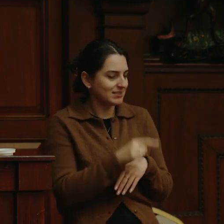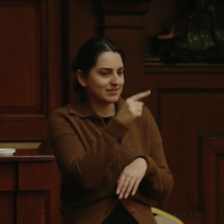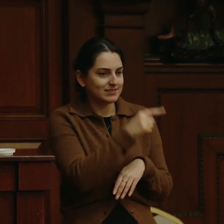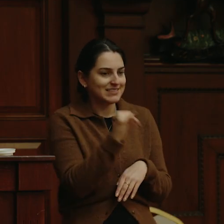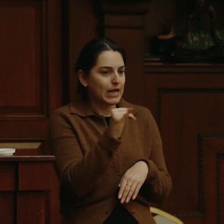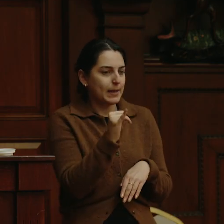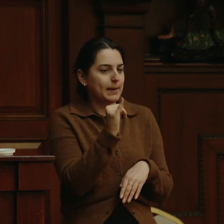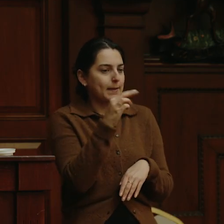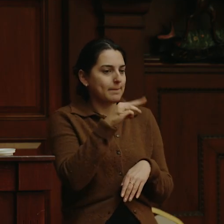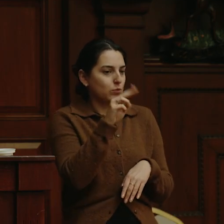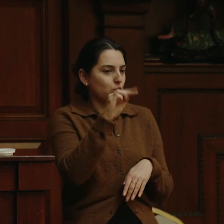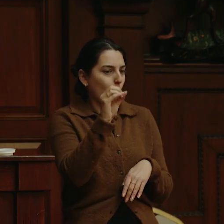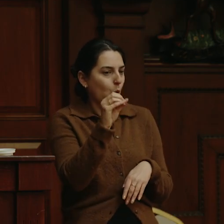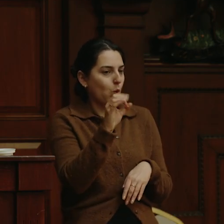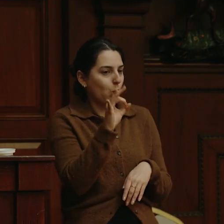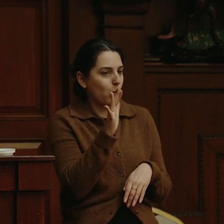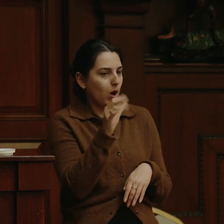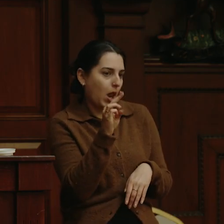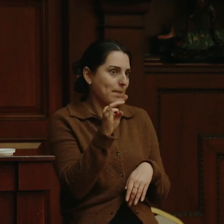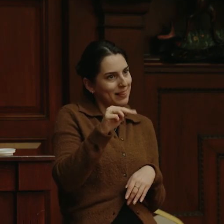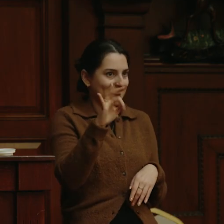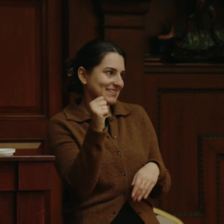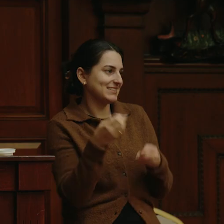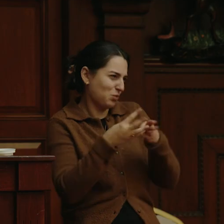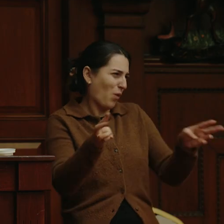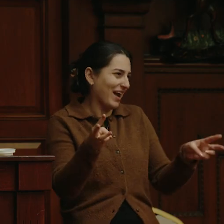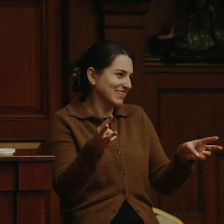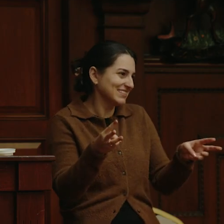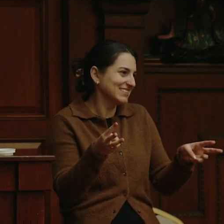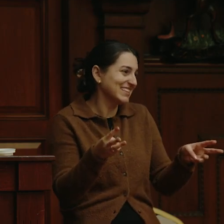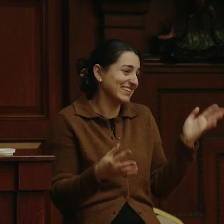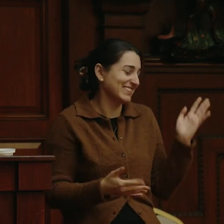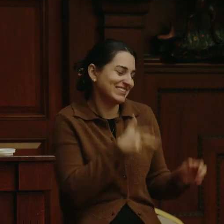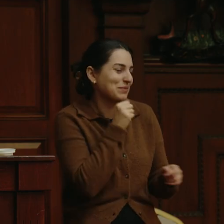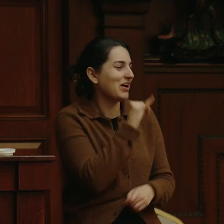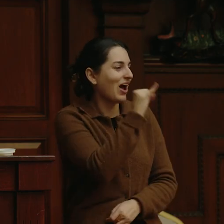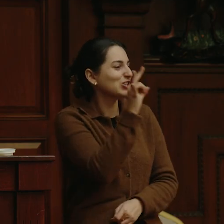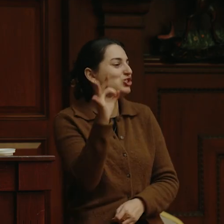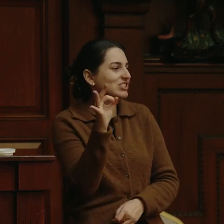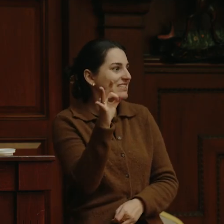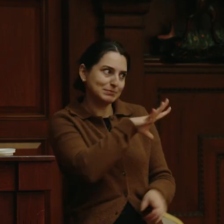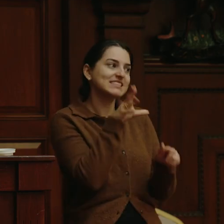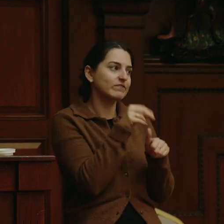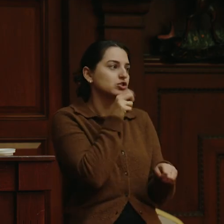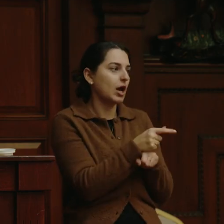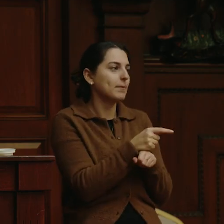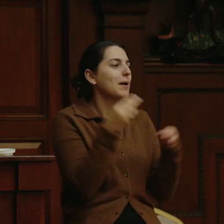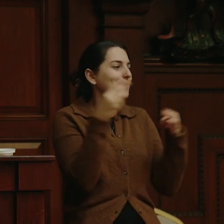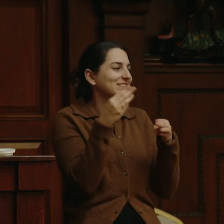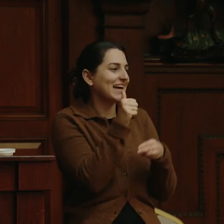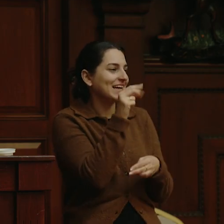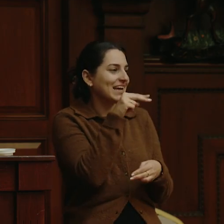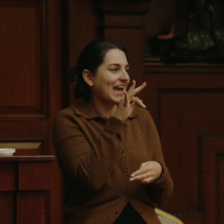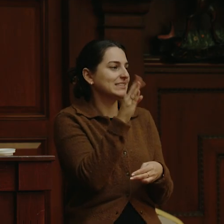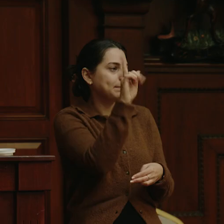Immunoglobulins, again, widely available. One in particular called IgG, it's a kind of protective antibody. It can